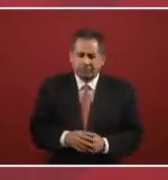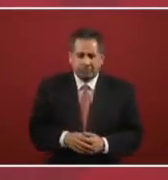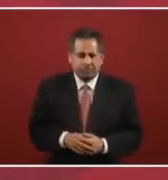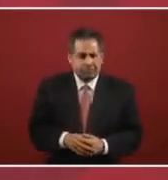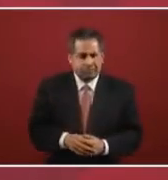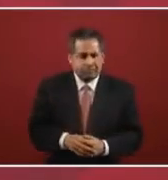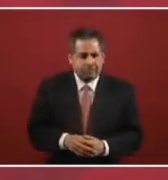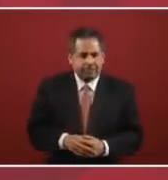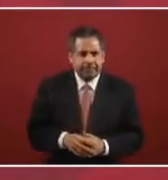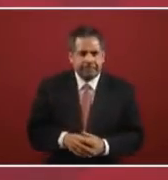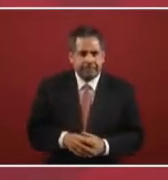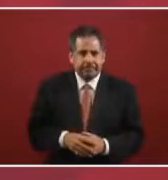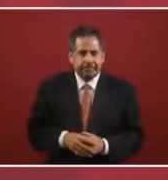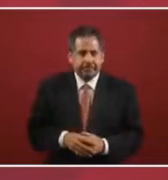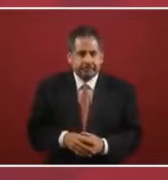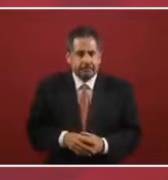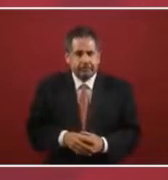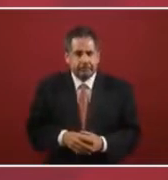signal.